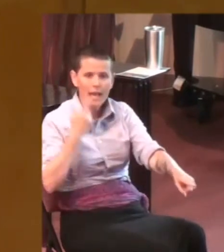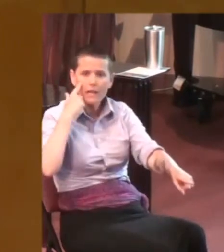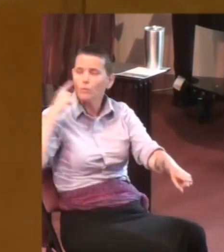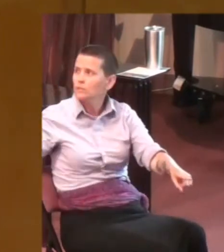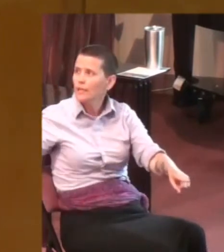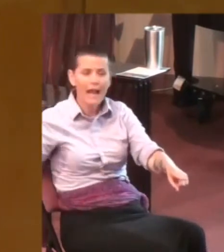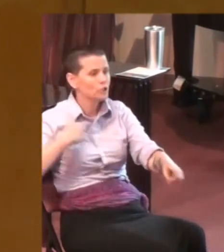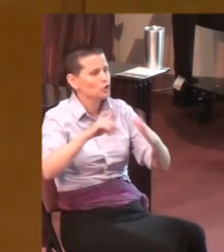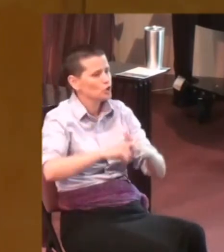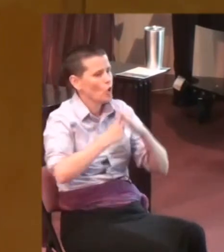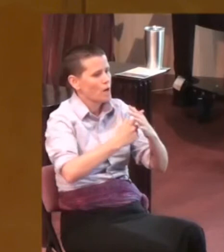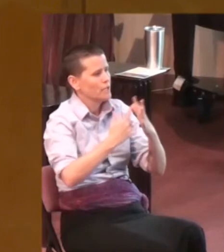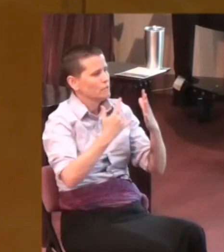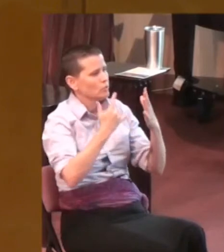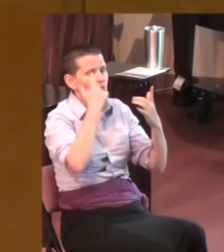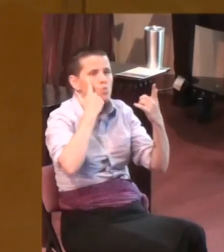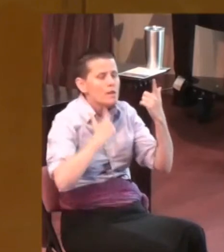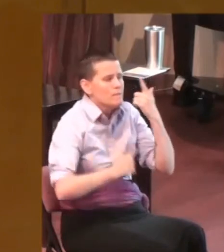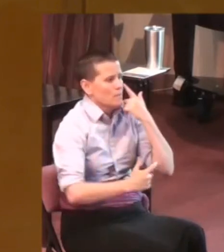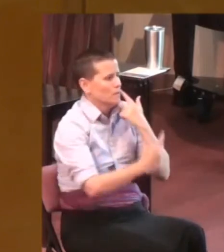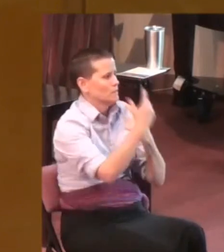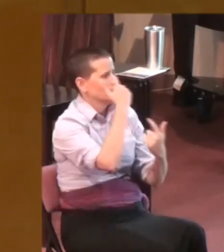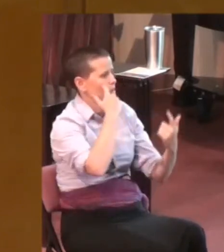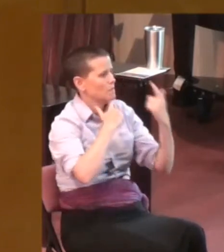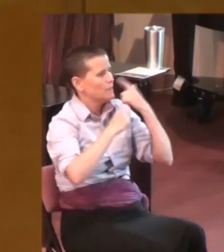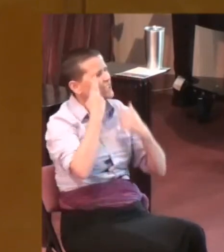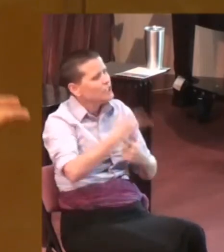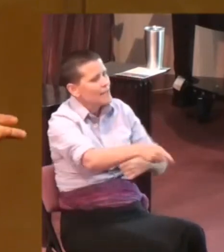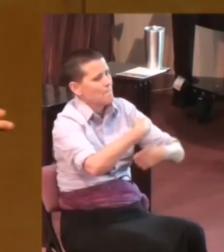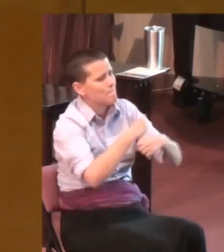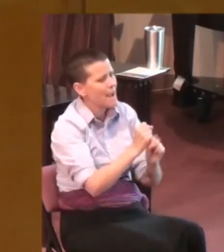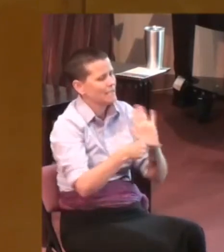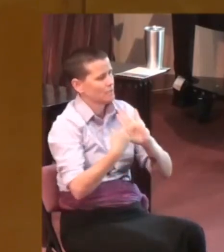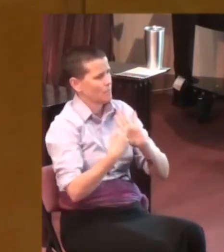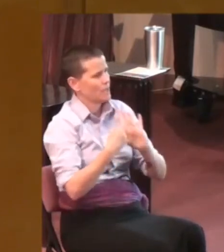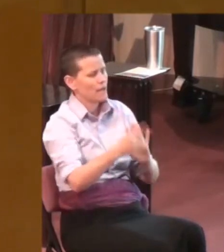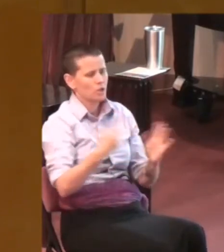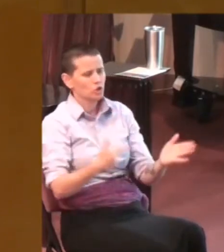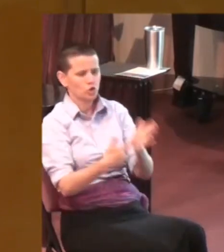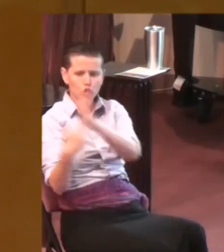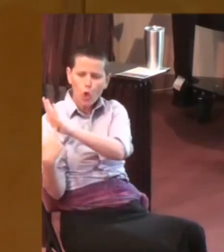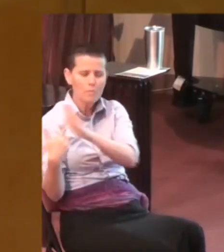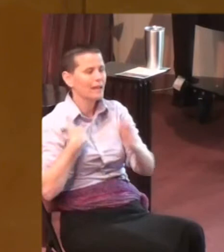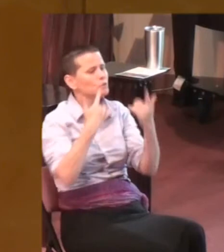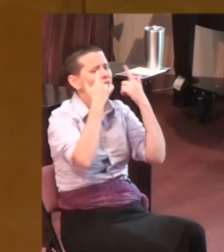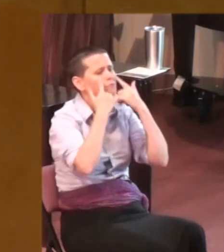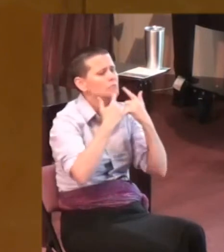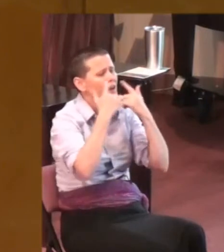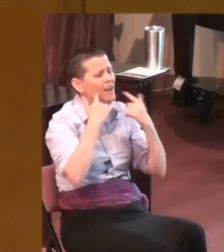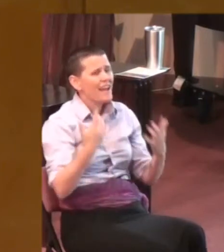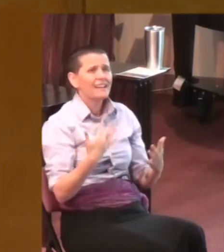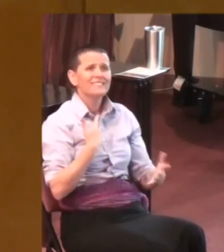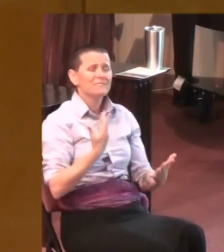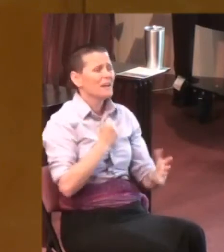don't thank you enough for what you do. And our entire staff, there's so many devoted souls, and